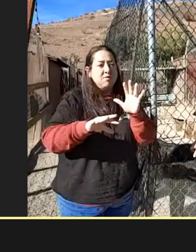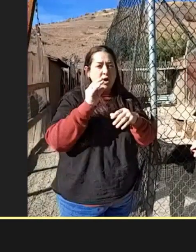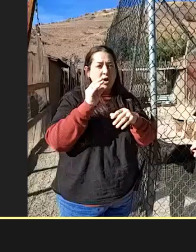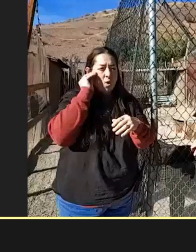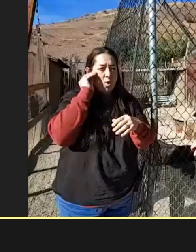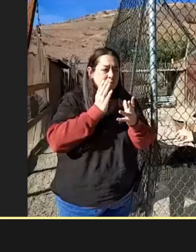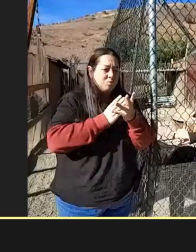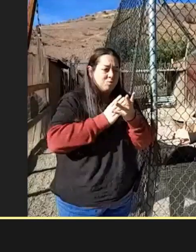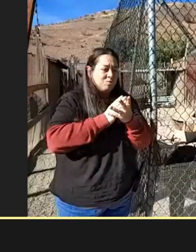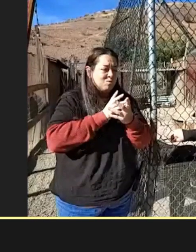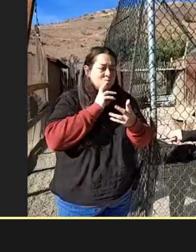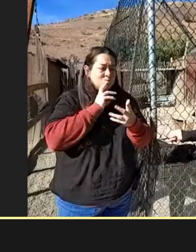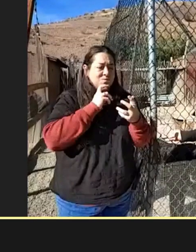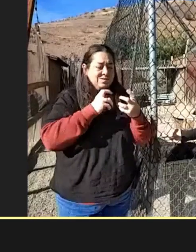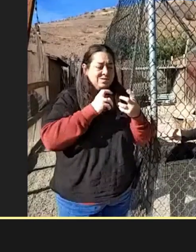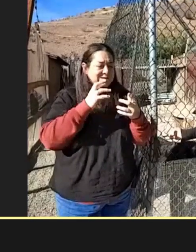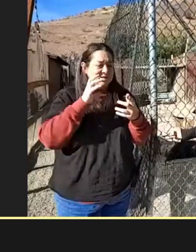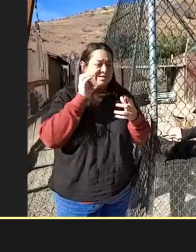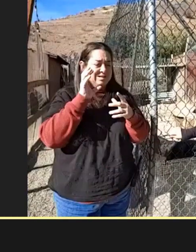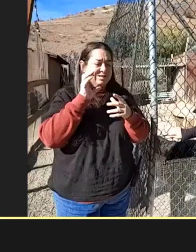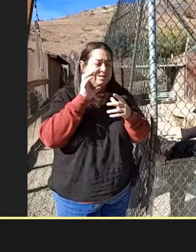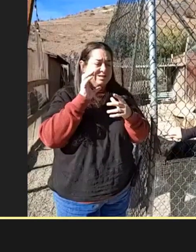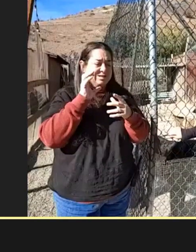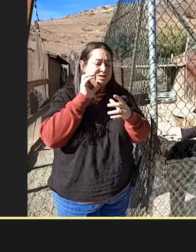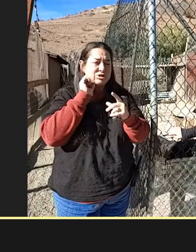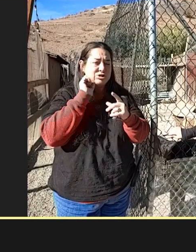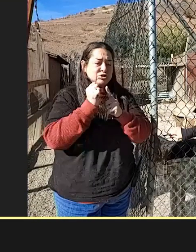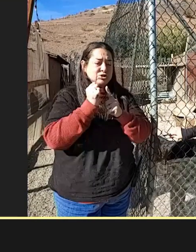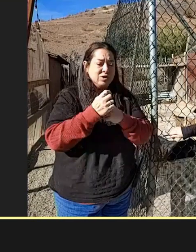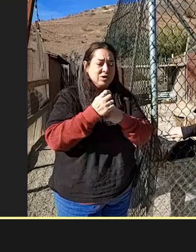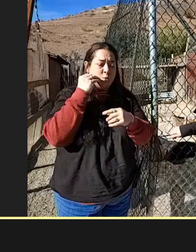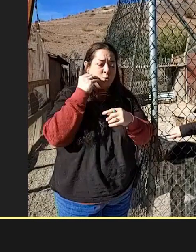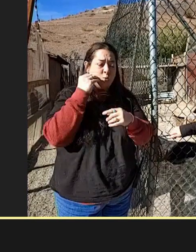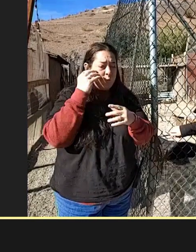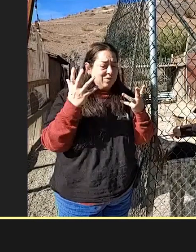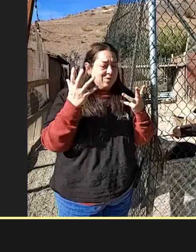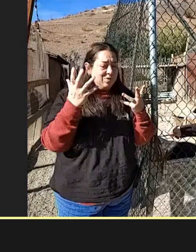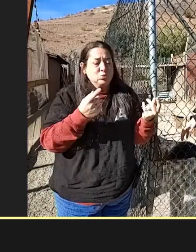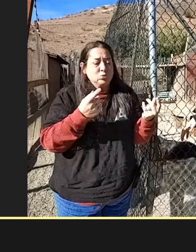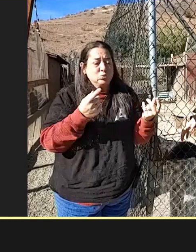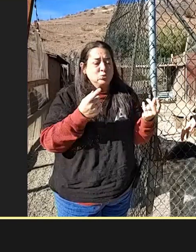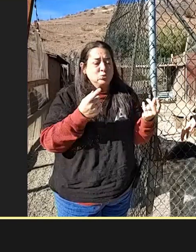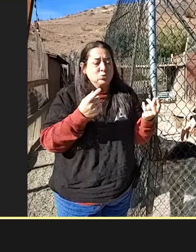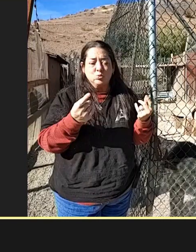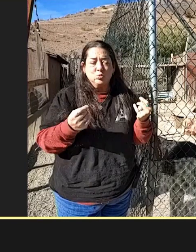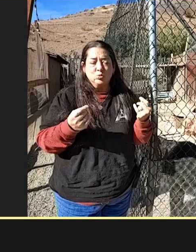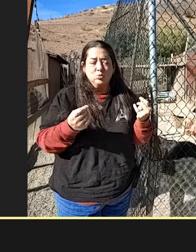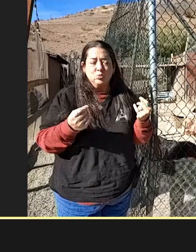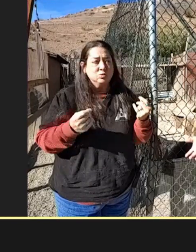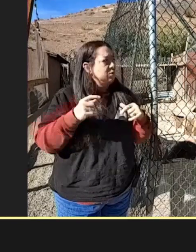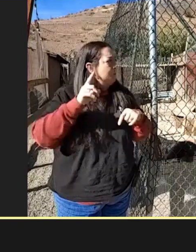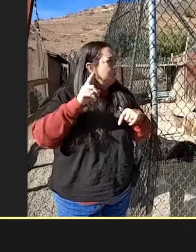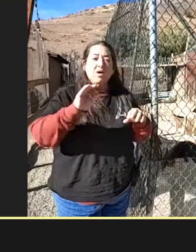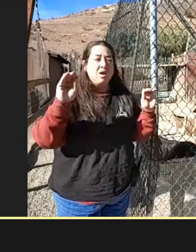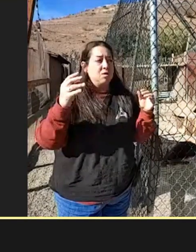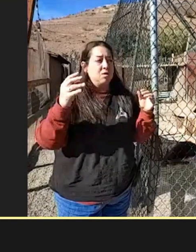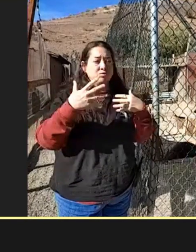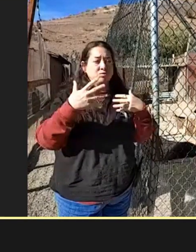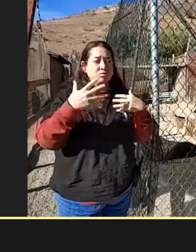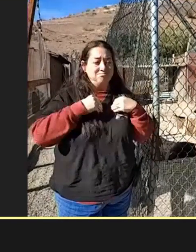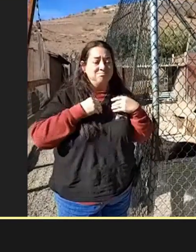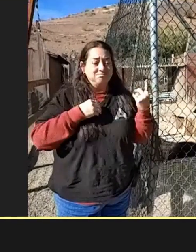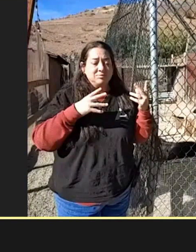him was going through a really traumatic experience at the time, and they didn't know what to do. They couldn't find anybody to take